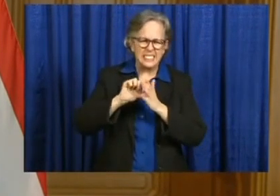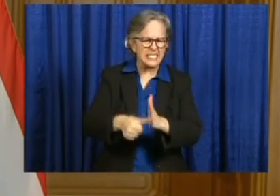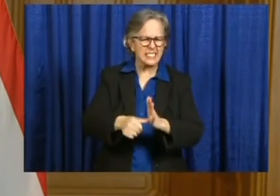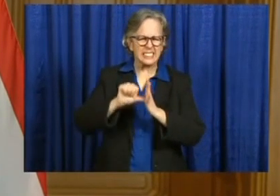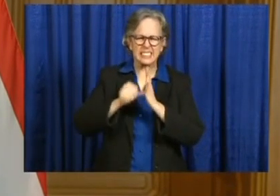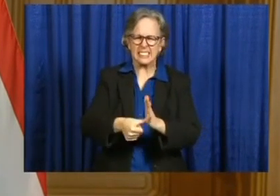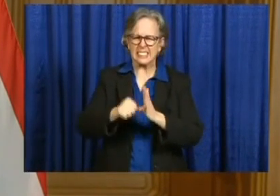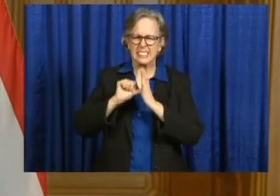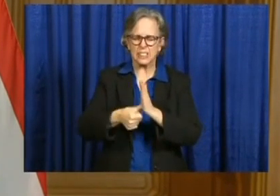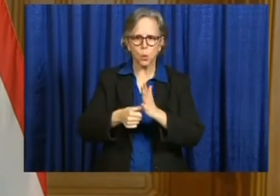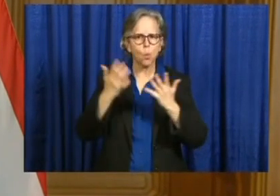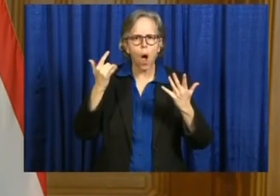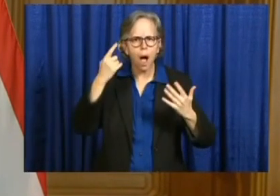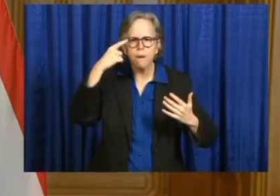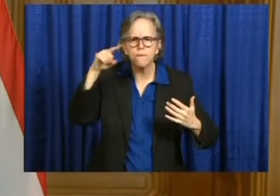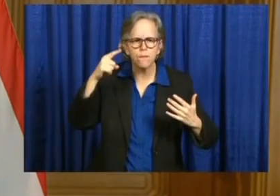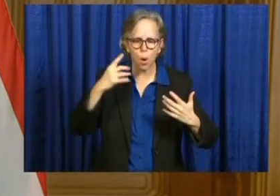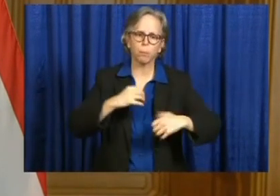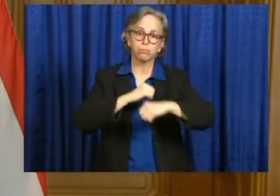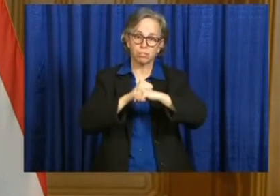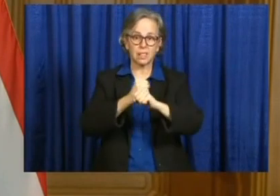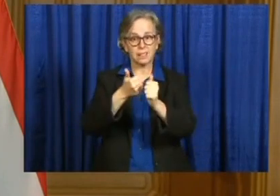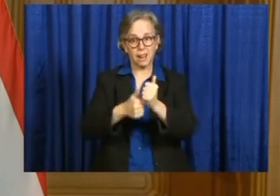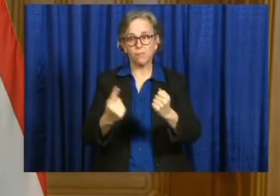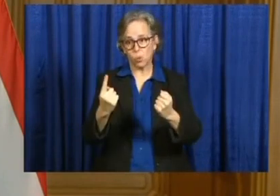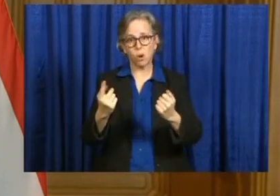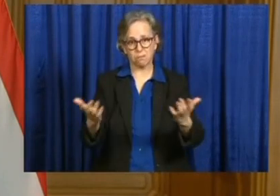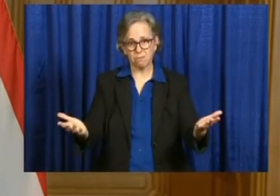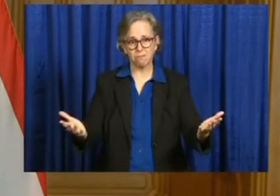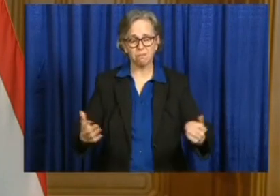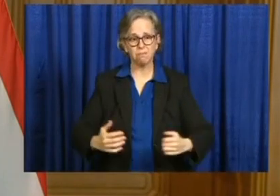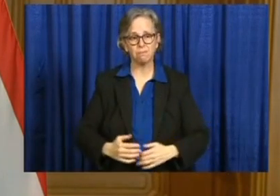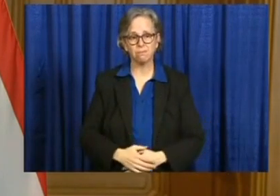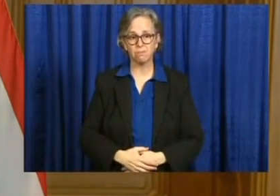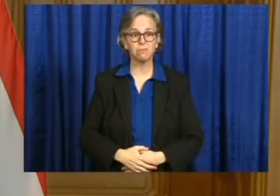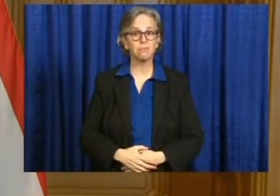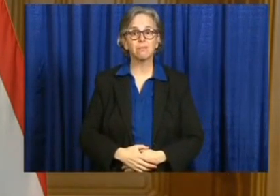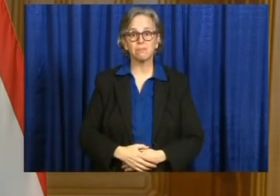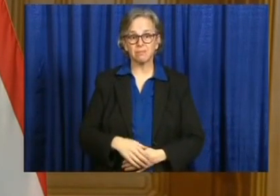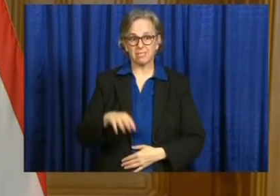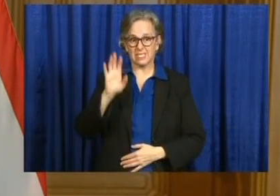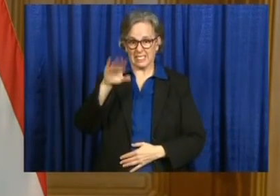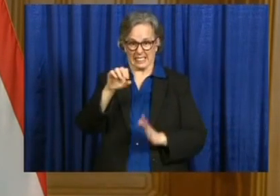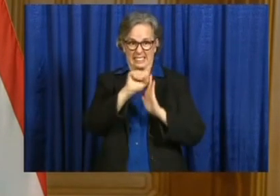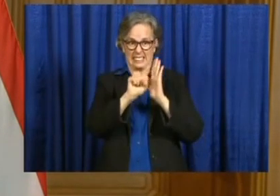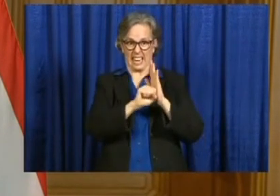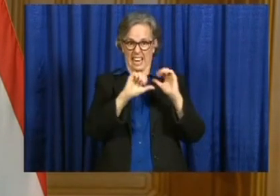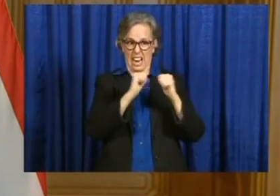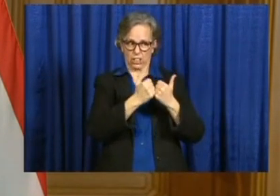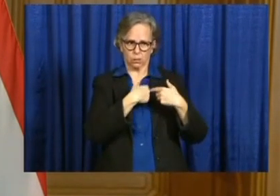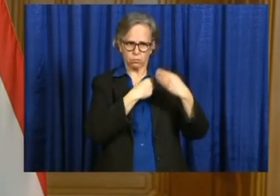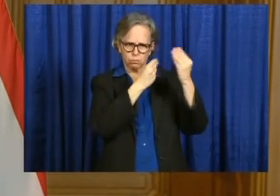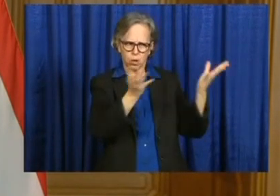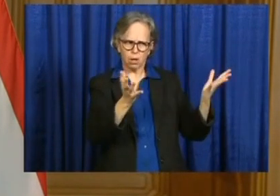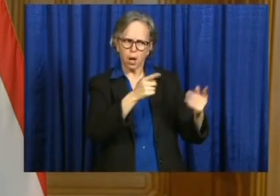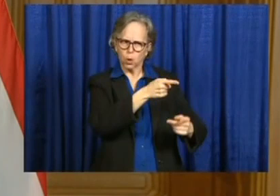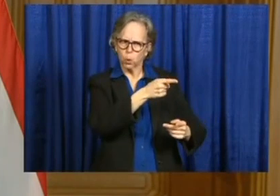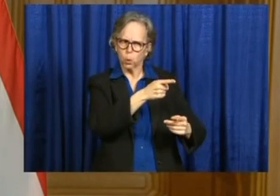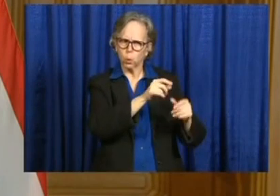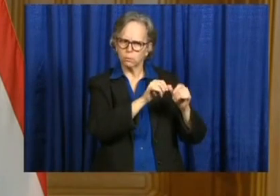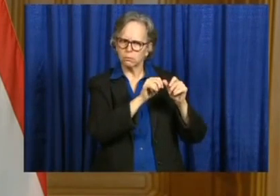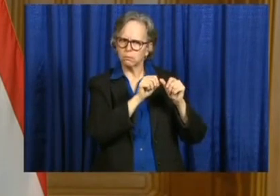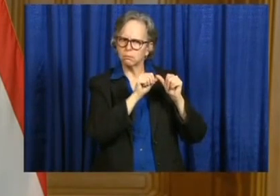directed state agencies to continue with this current practice through at least Friday, May